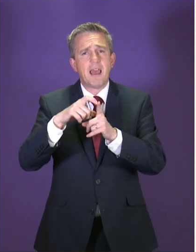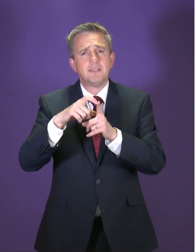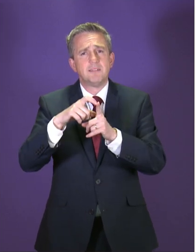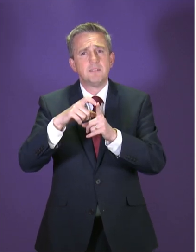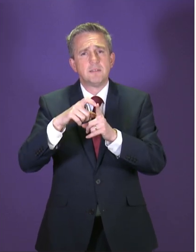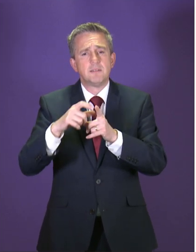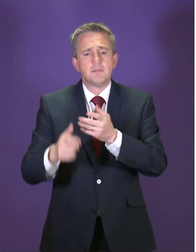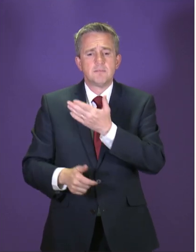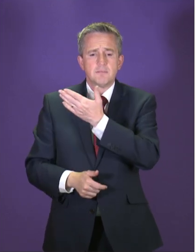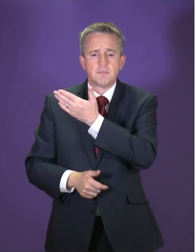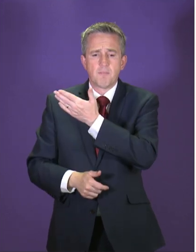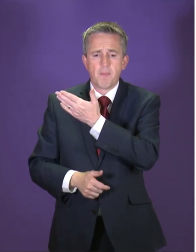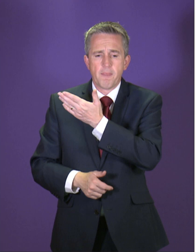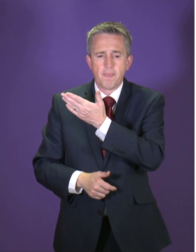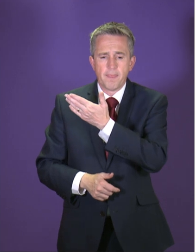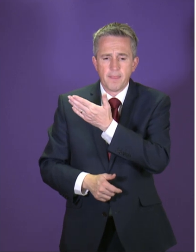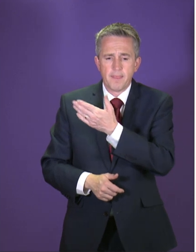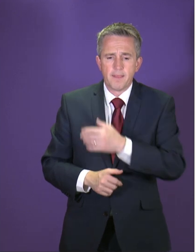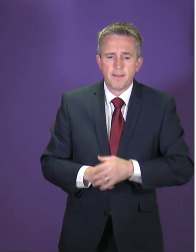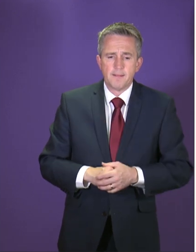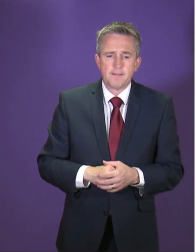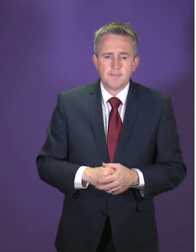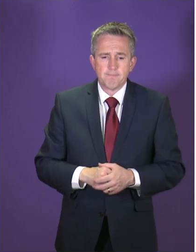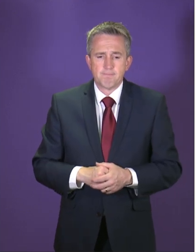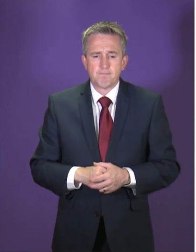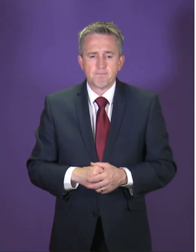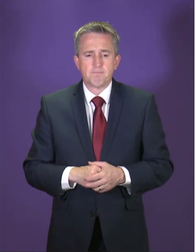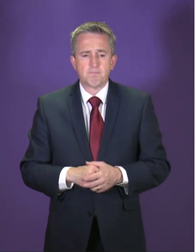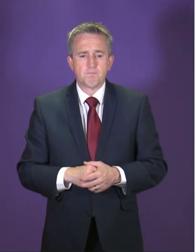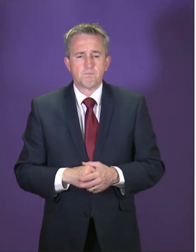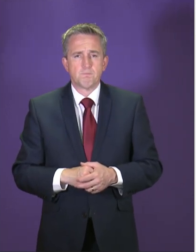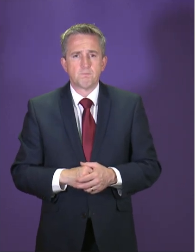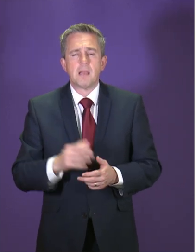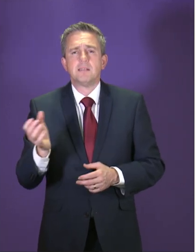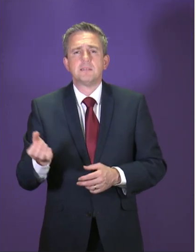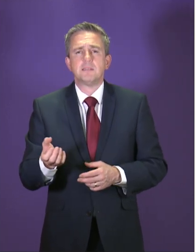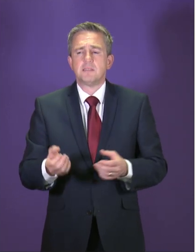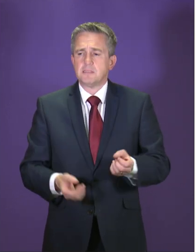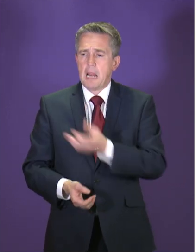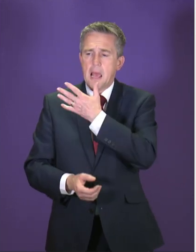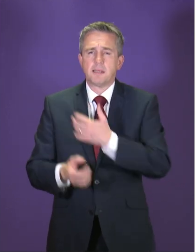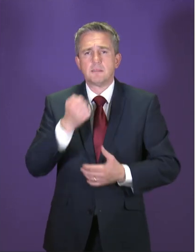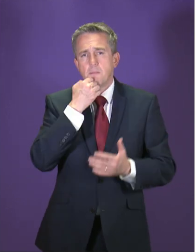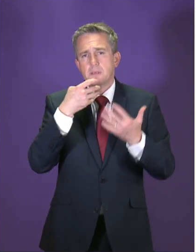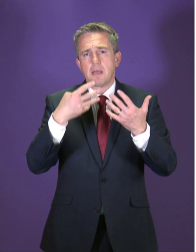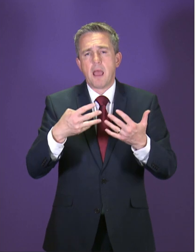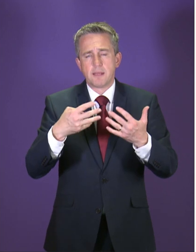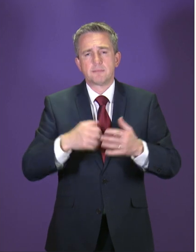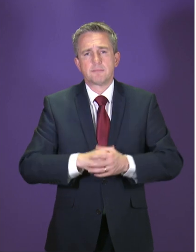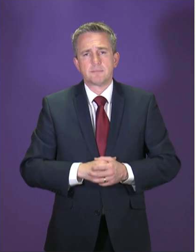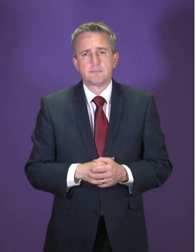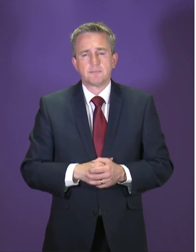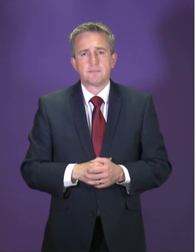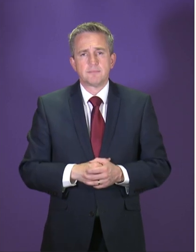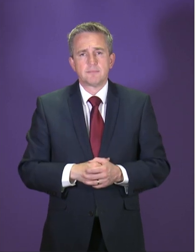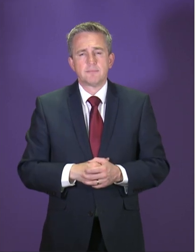to slide 9, because something very, very interesting happened in